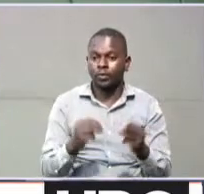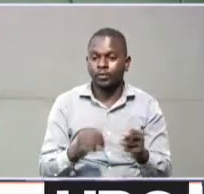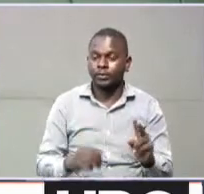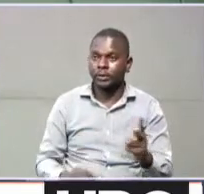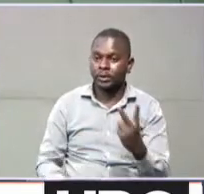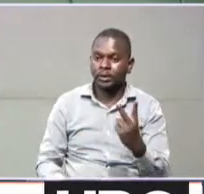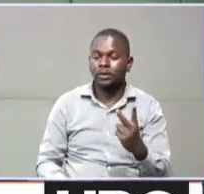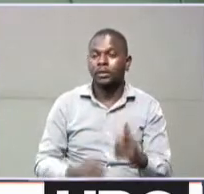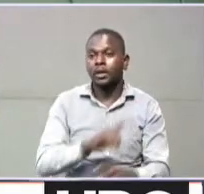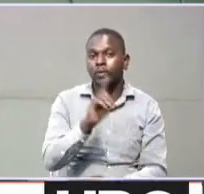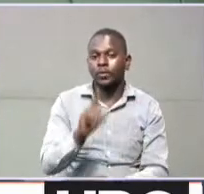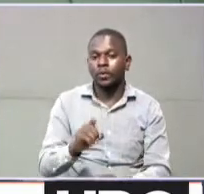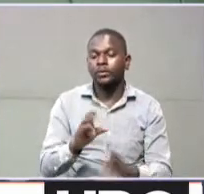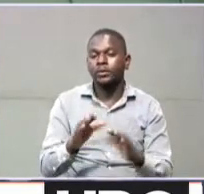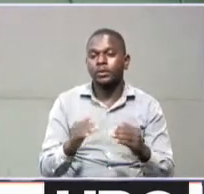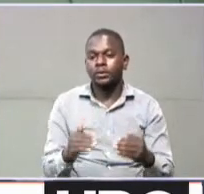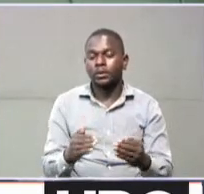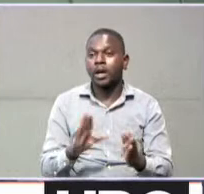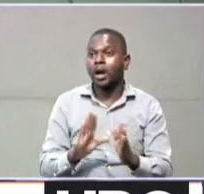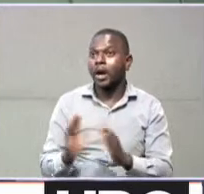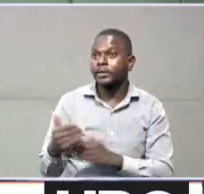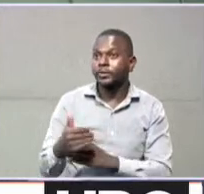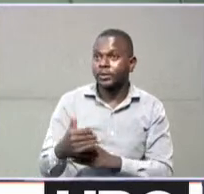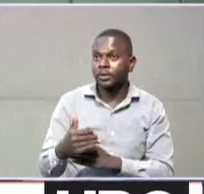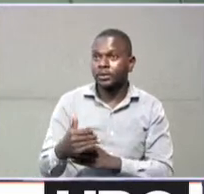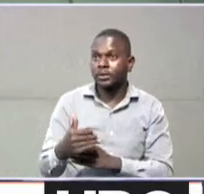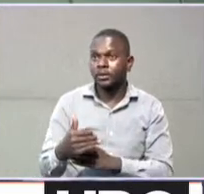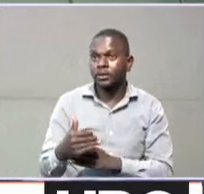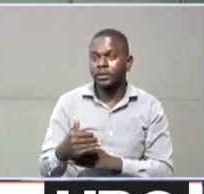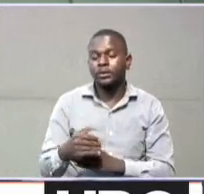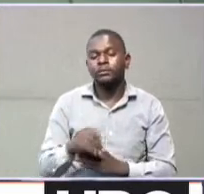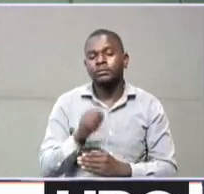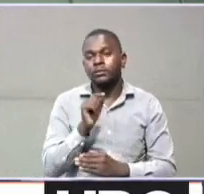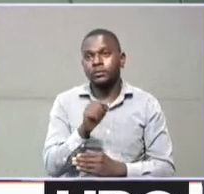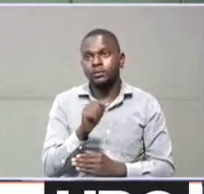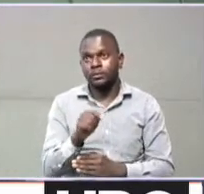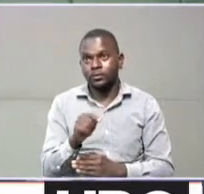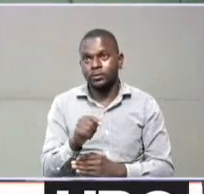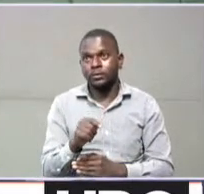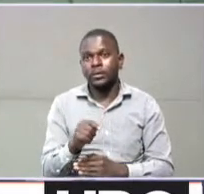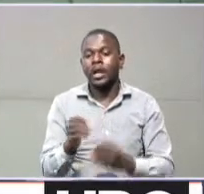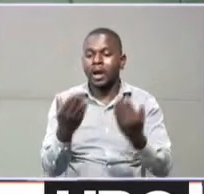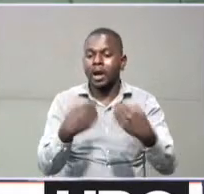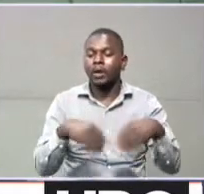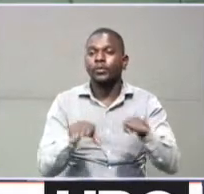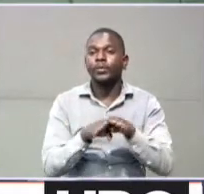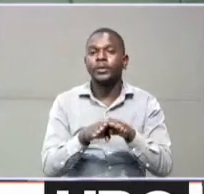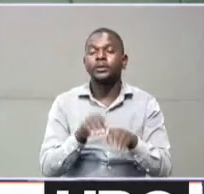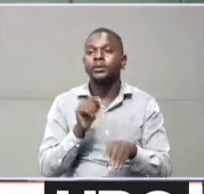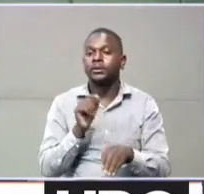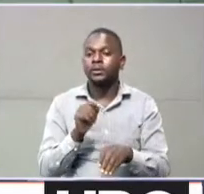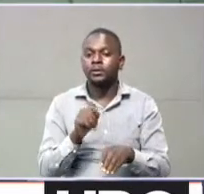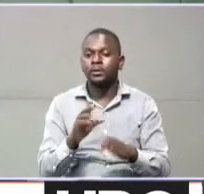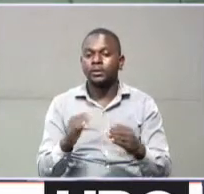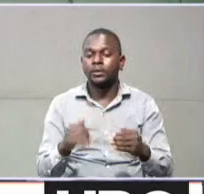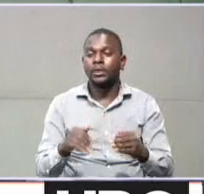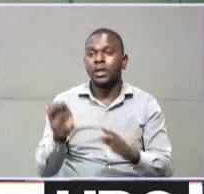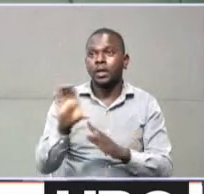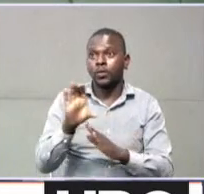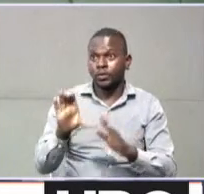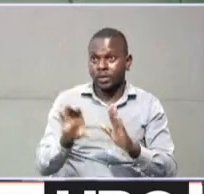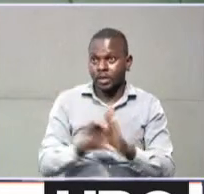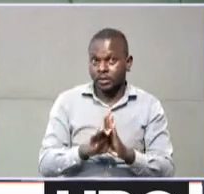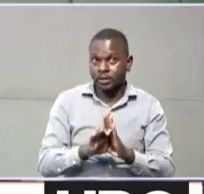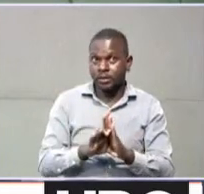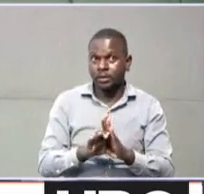question is the question of the accessibility to the said cooperation agreement its constitutionality